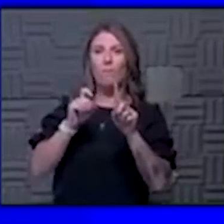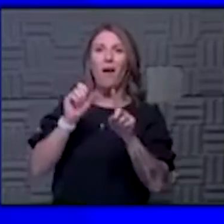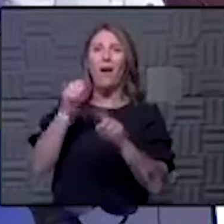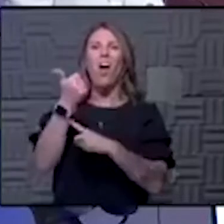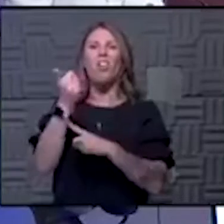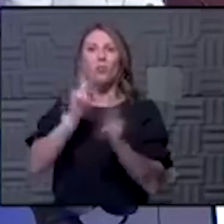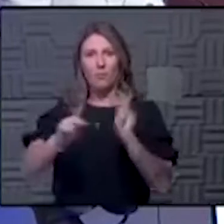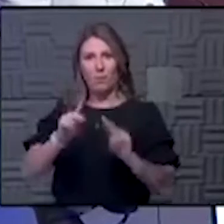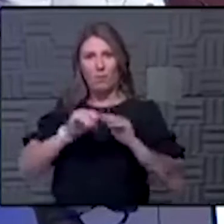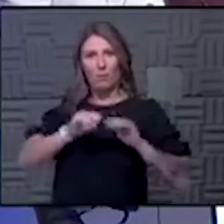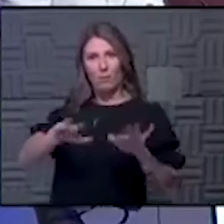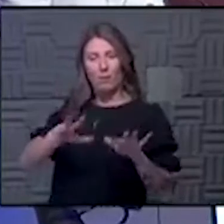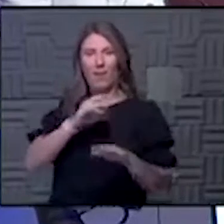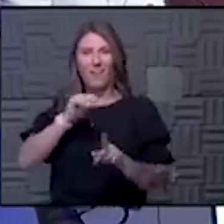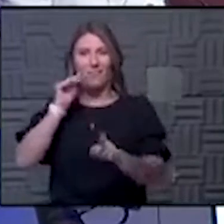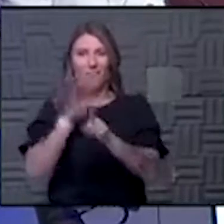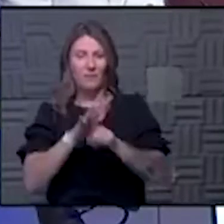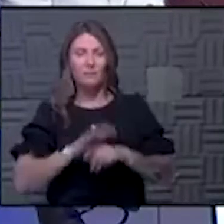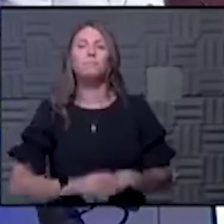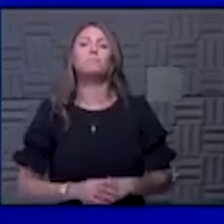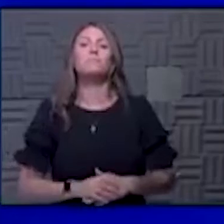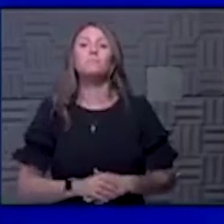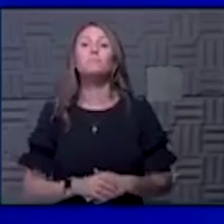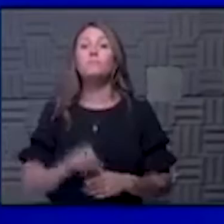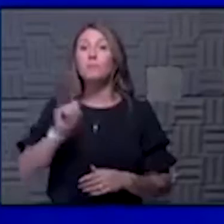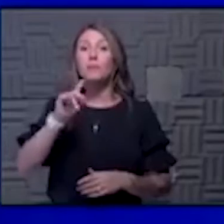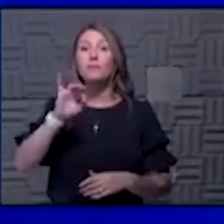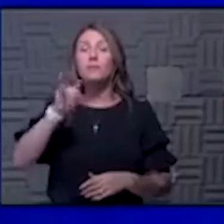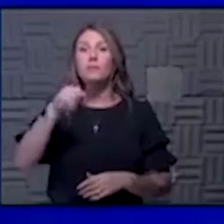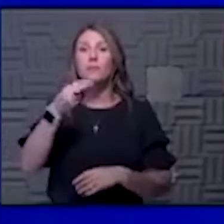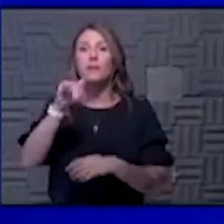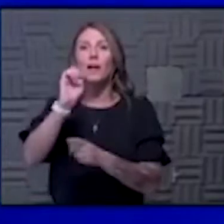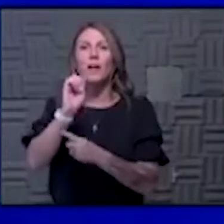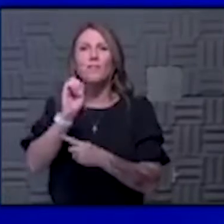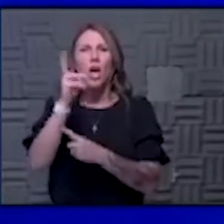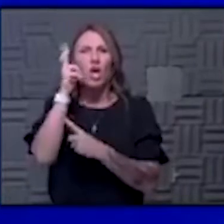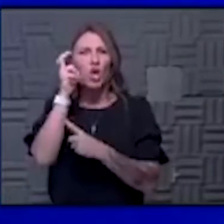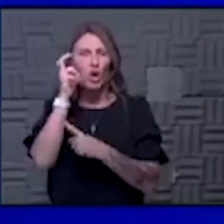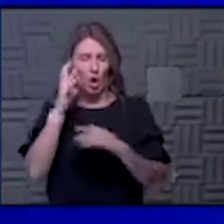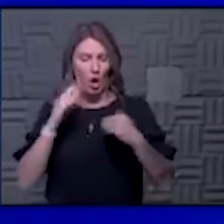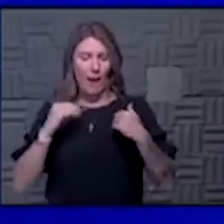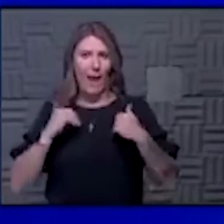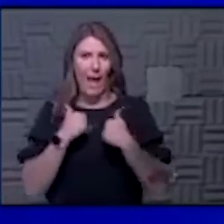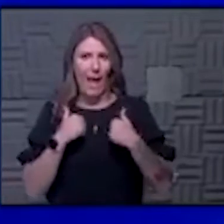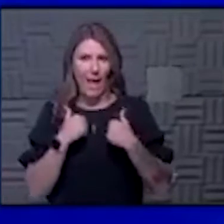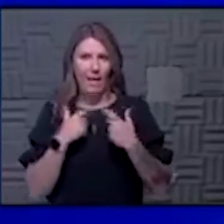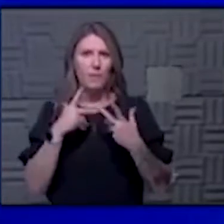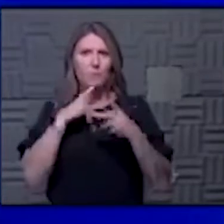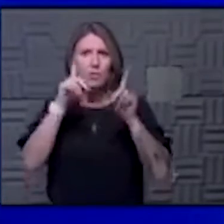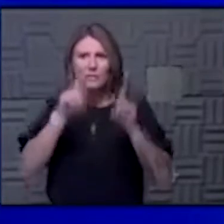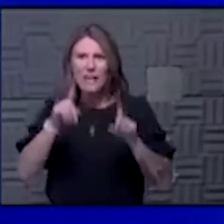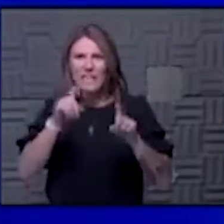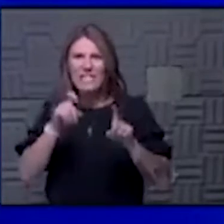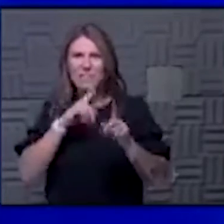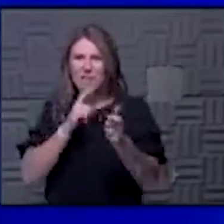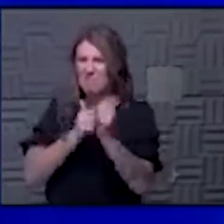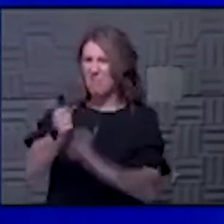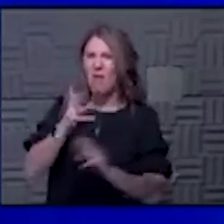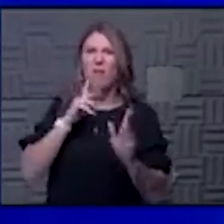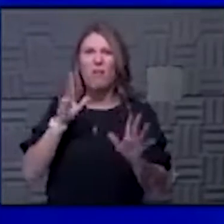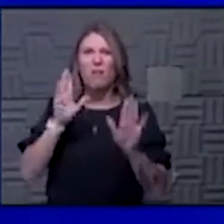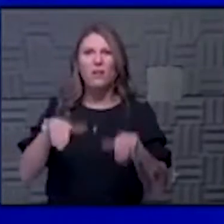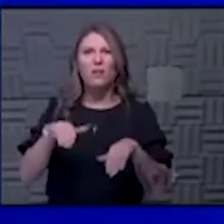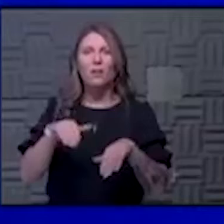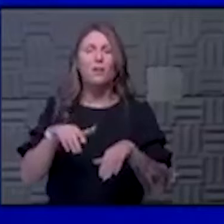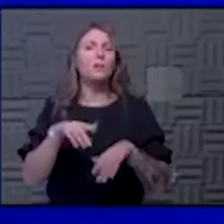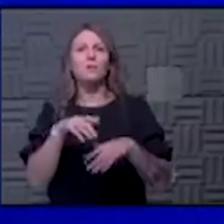well. Stephanie asks, I've heard that animal testing is being bypassed in the COVID vaccine trials. Is this true?